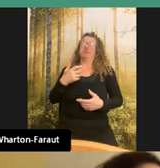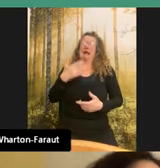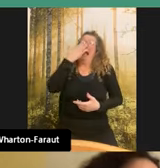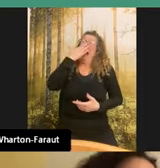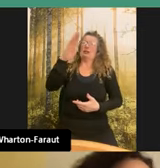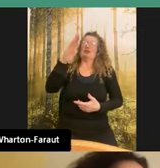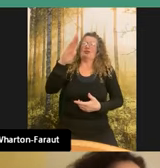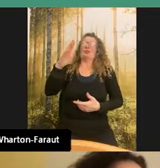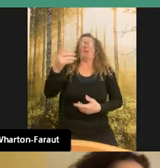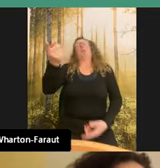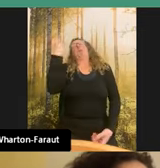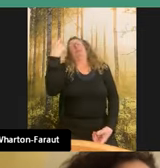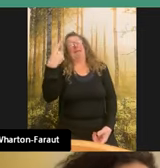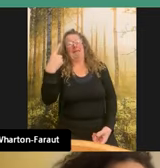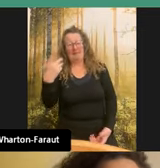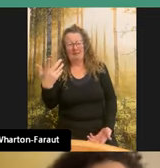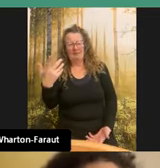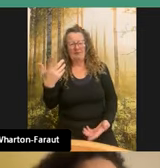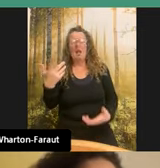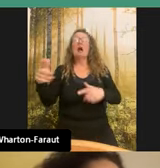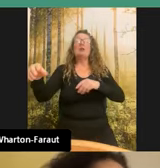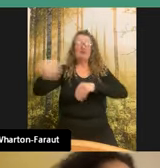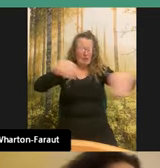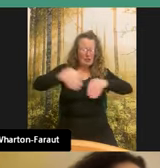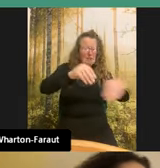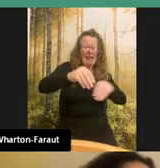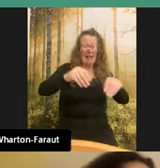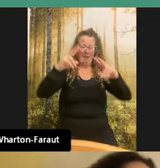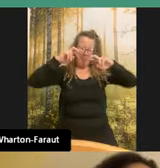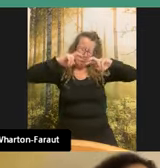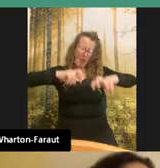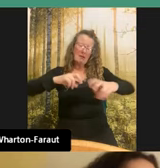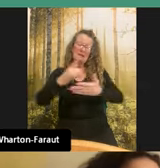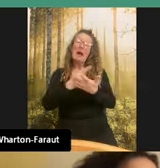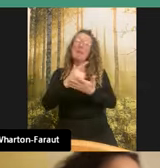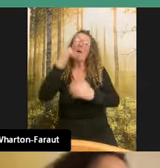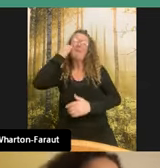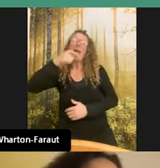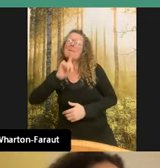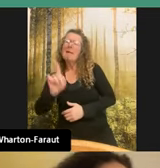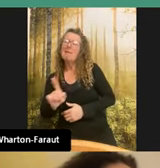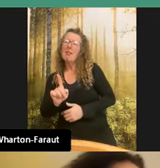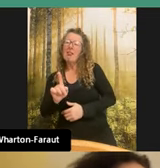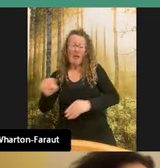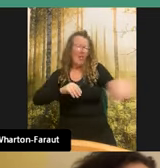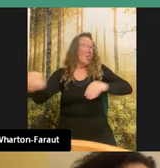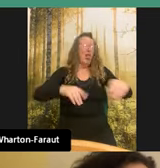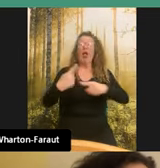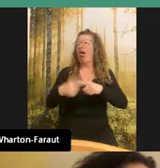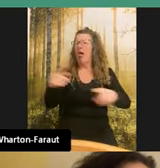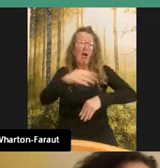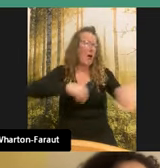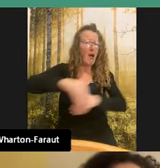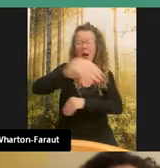So Rashmi looks at cycles of Black people rushing and being rushed internationally by the British government in Britain, Africa, and the